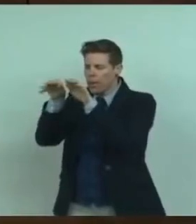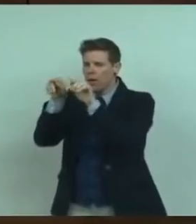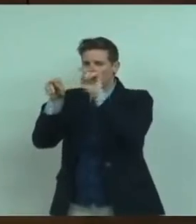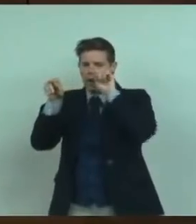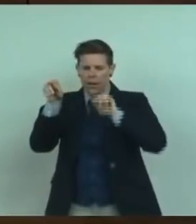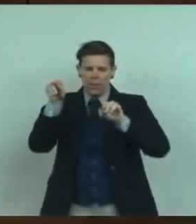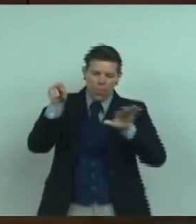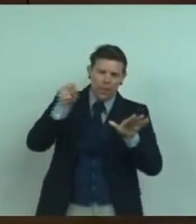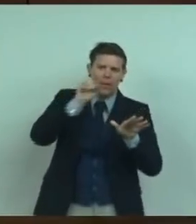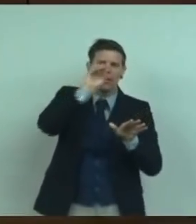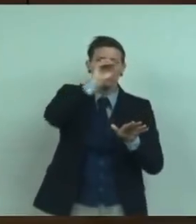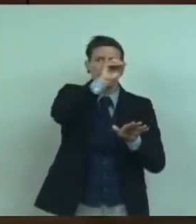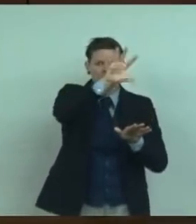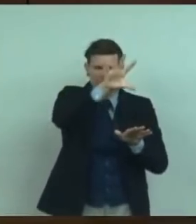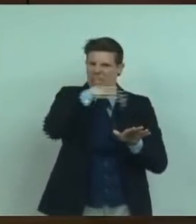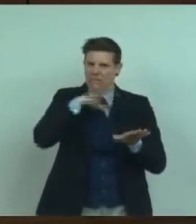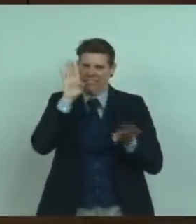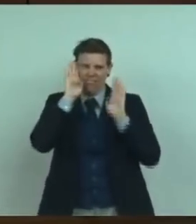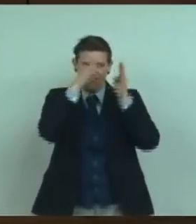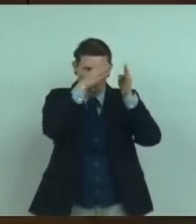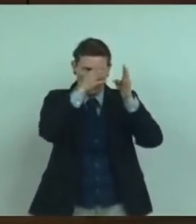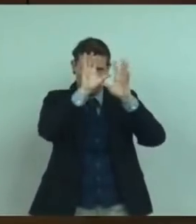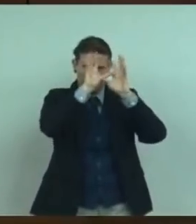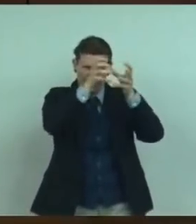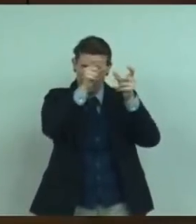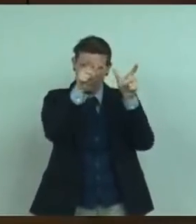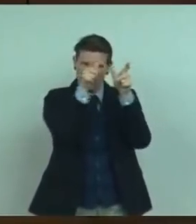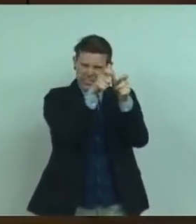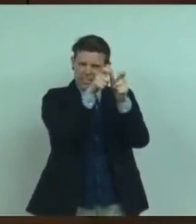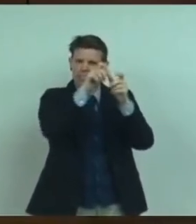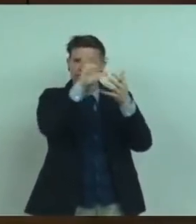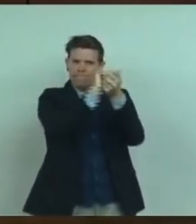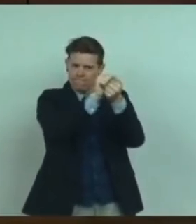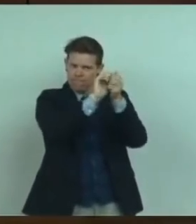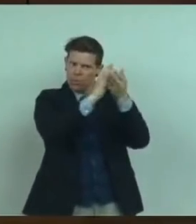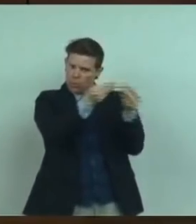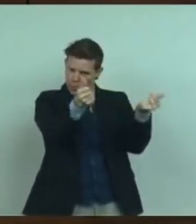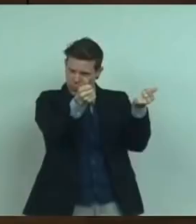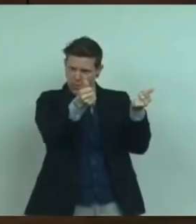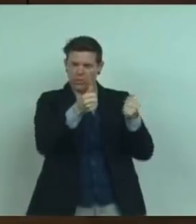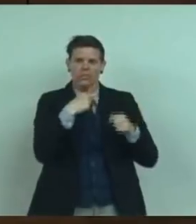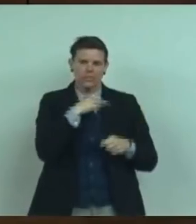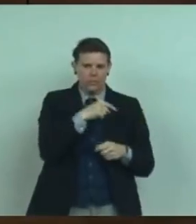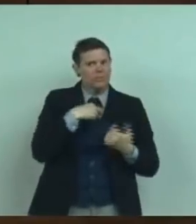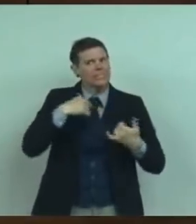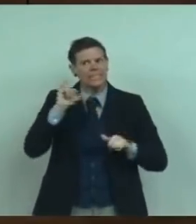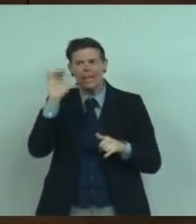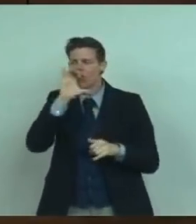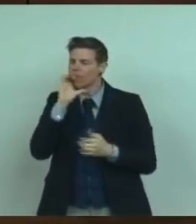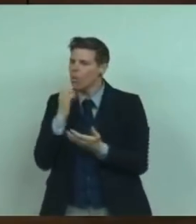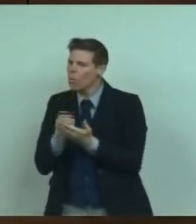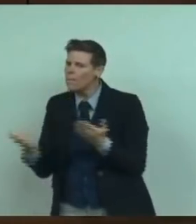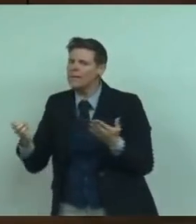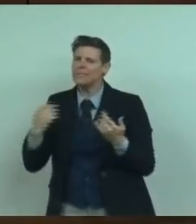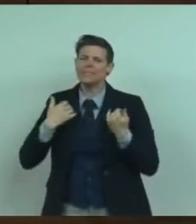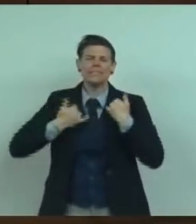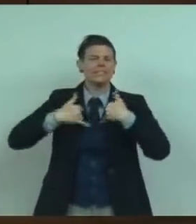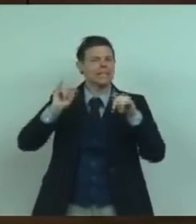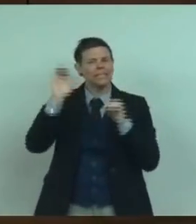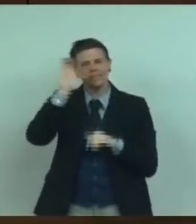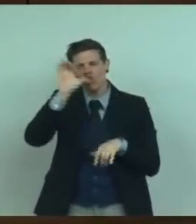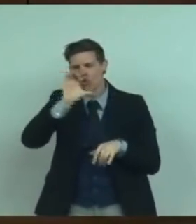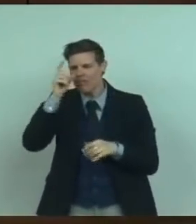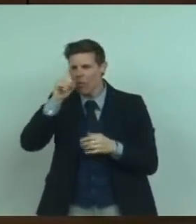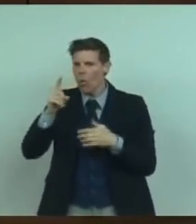will continue to find this equipment and use whatever the FDA and the CDC recommends to serve patients